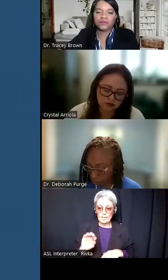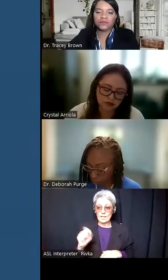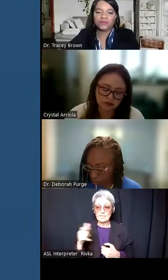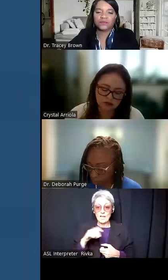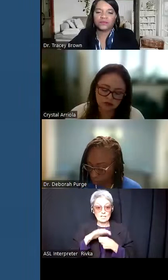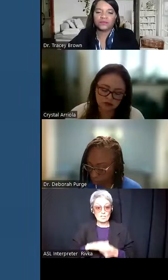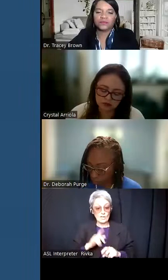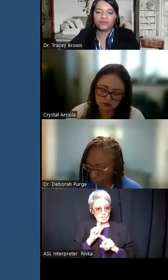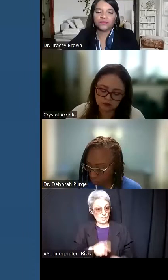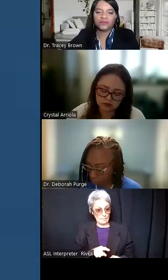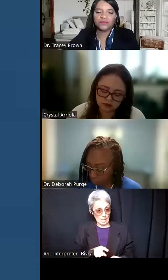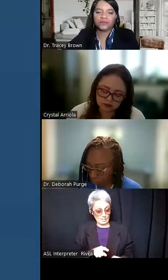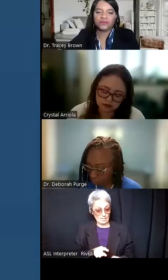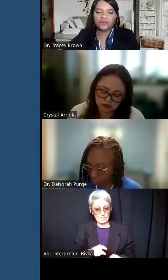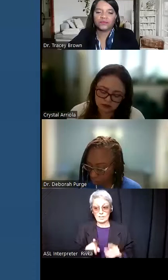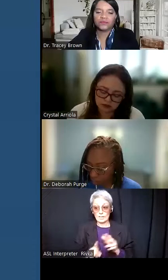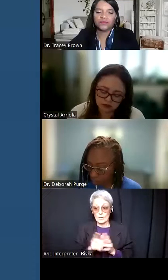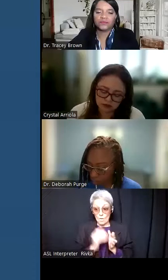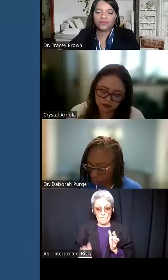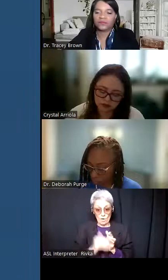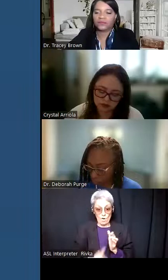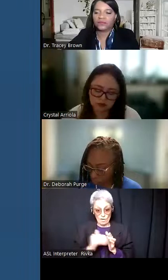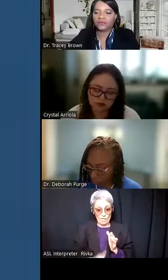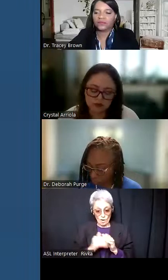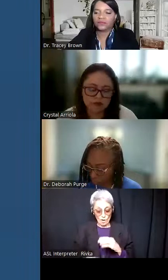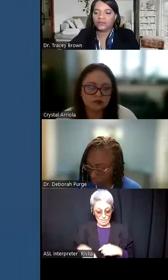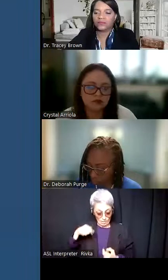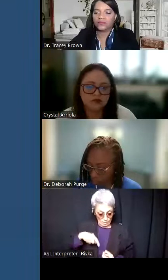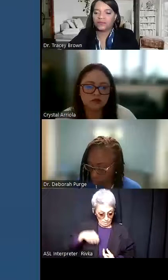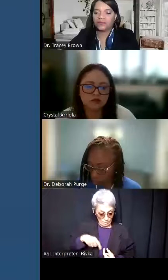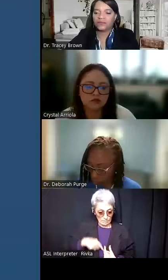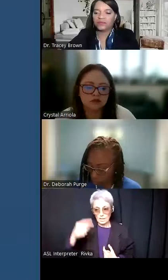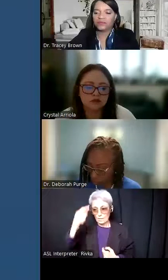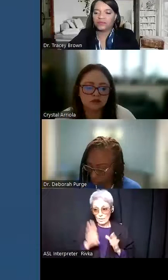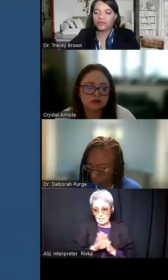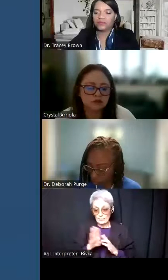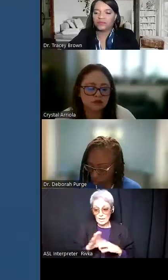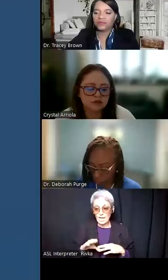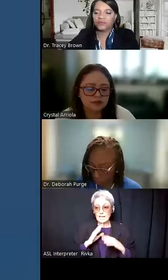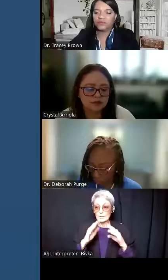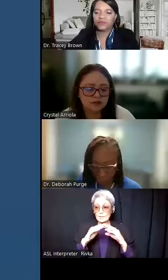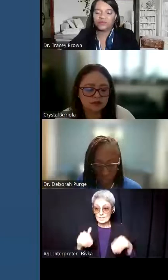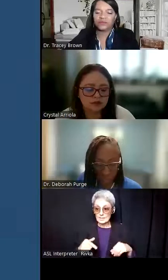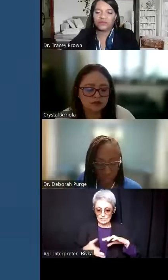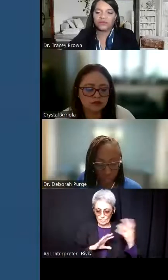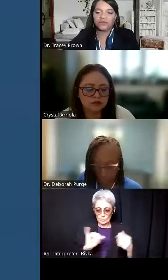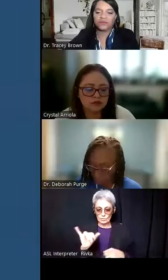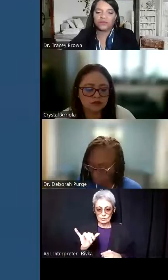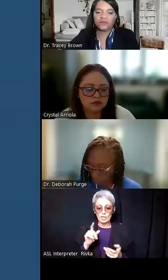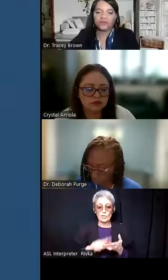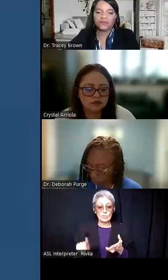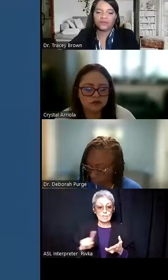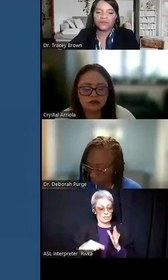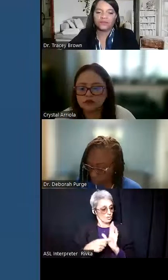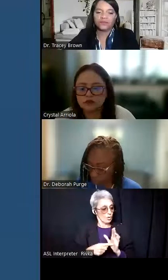is activated repeatedly, brain development and even immune systems are disrupted. Research has shown that high doses of